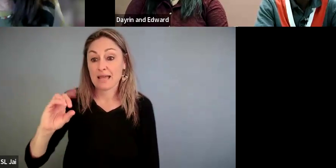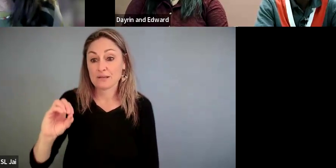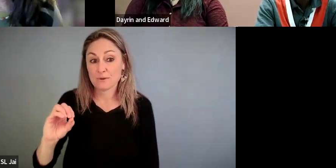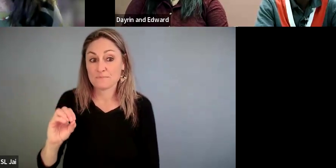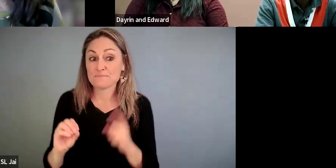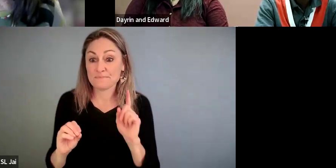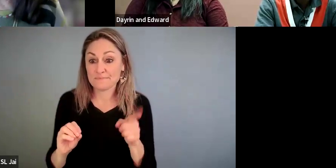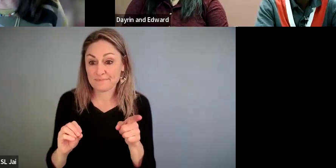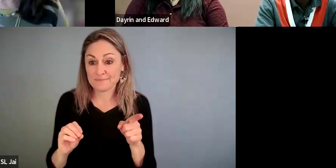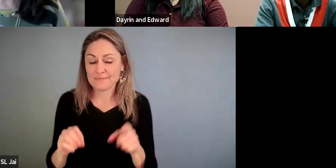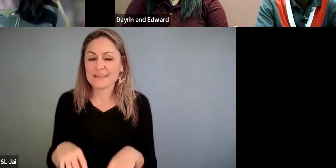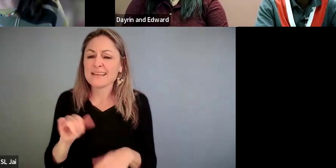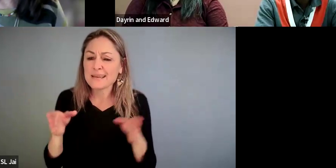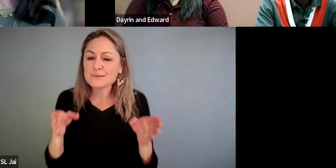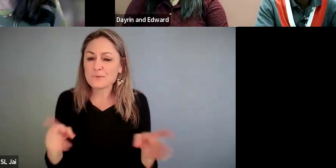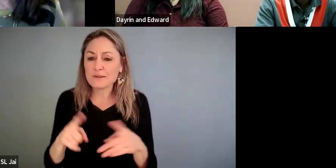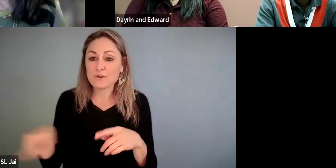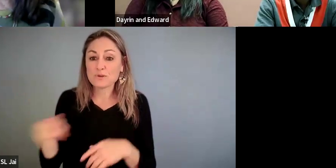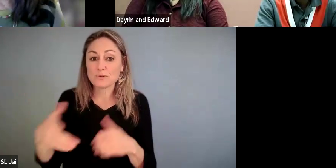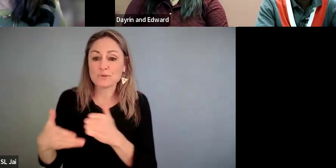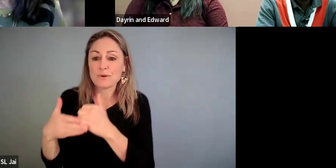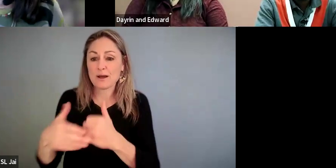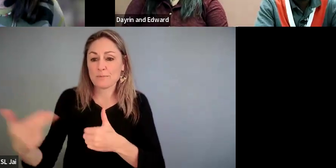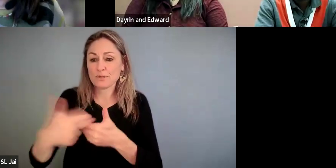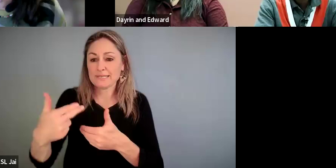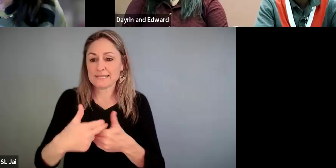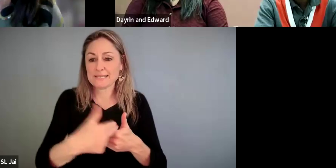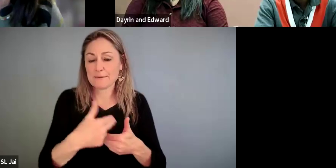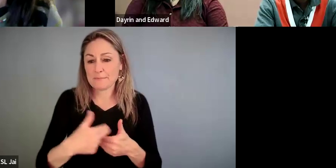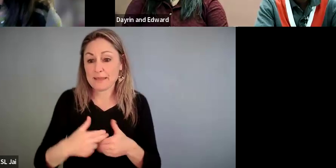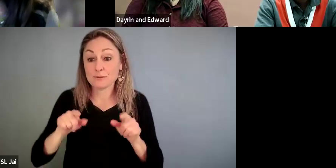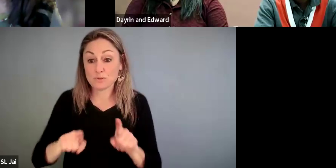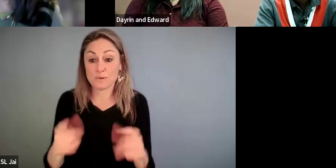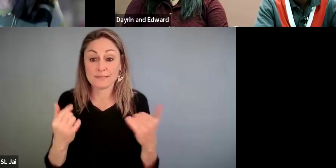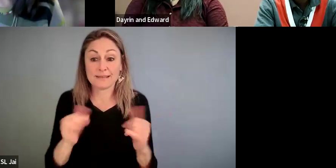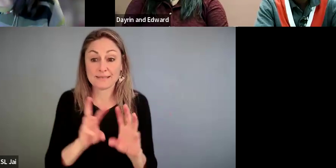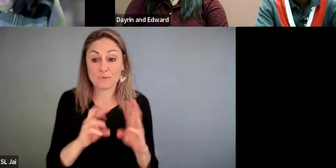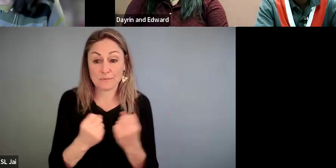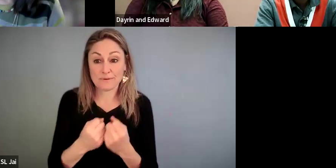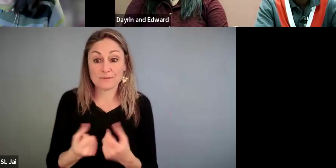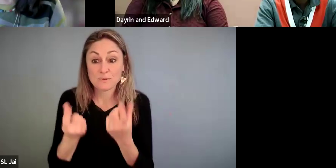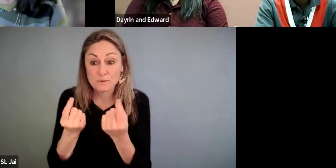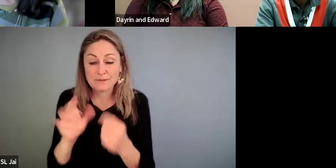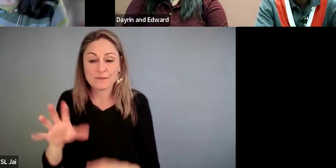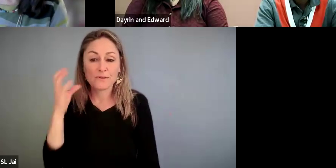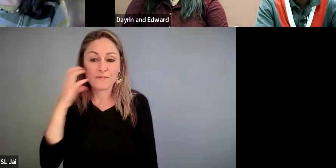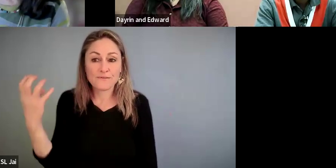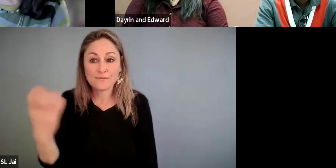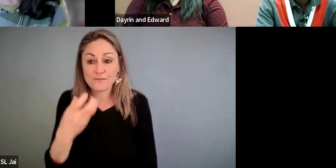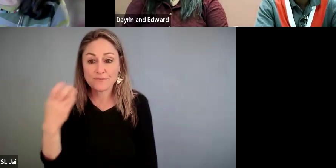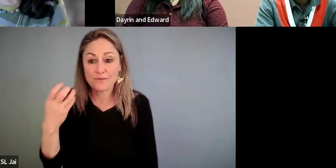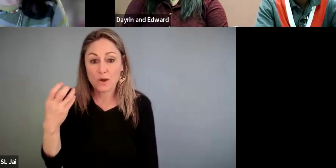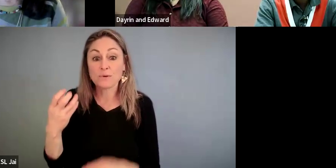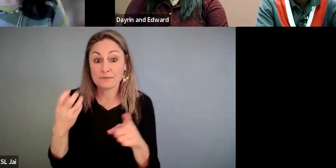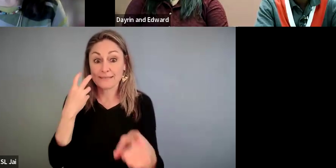So this is a way for you to help participate with us, and you need to get your phone and hold it up to